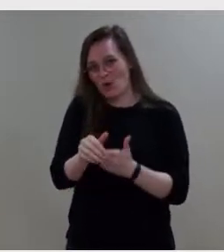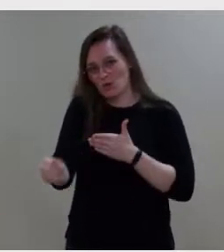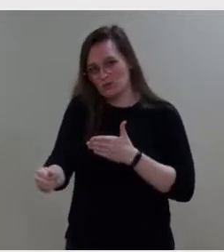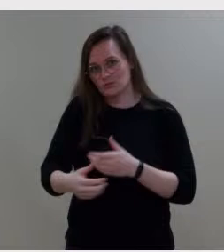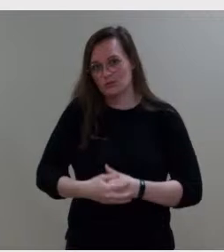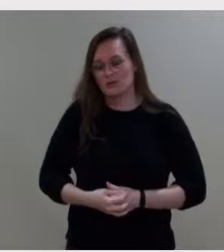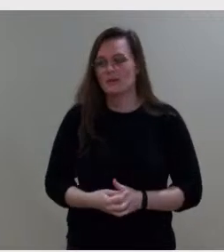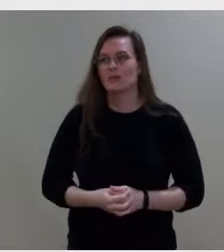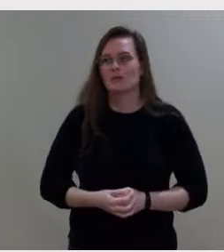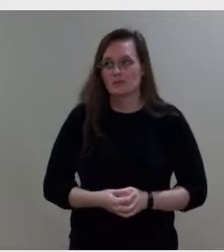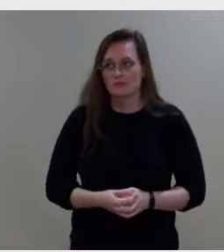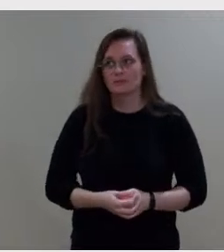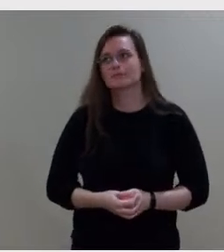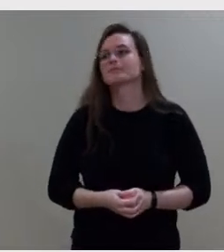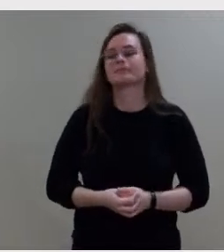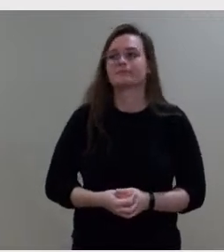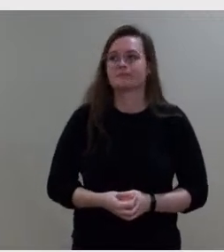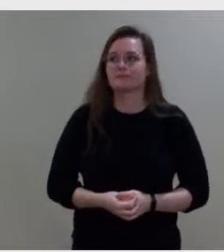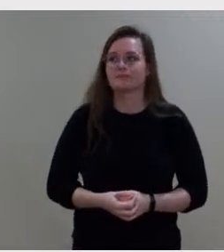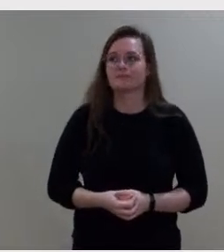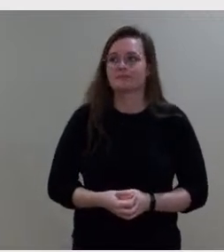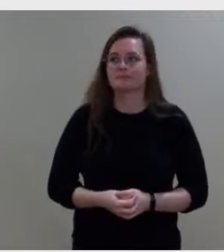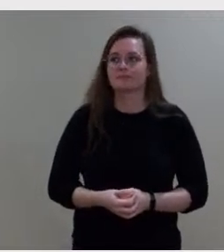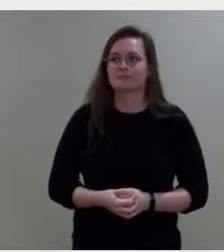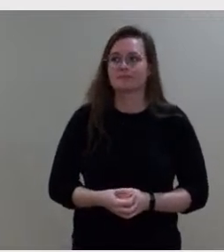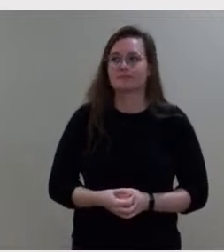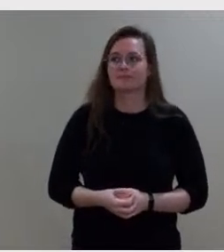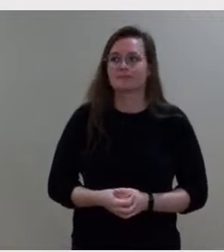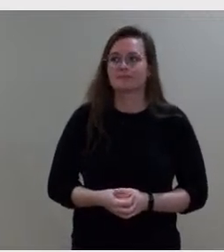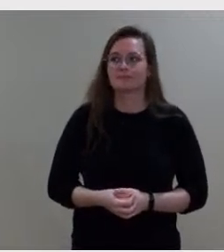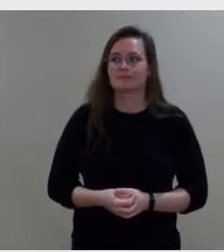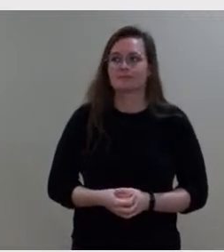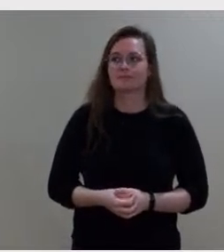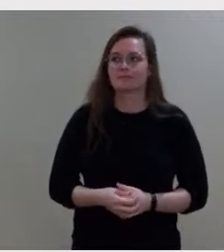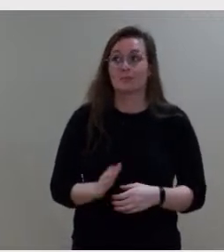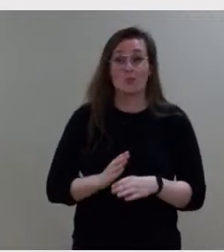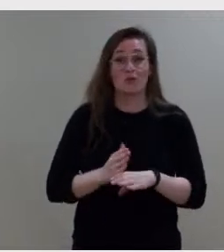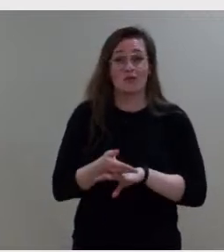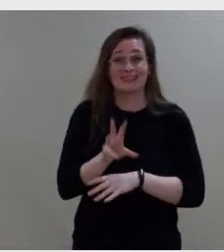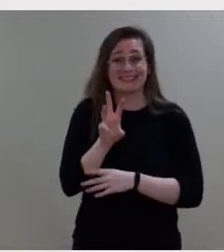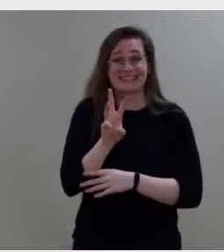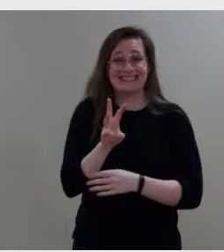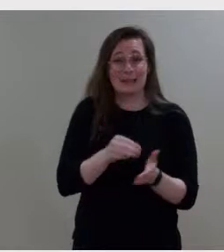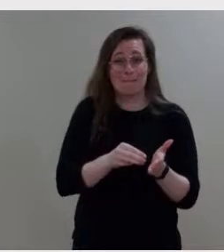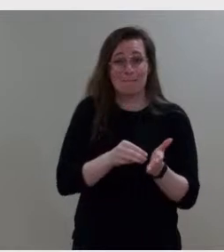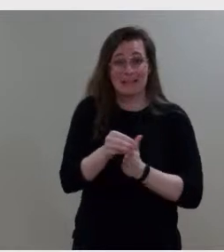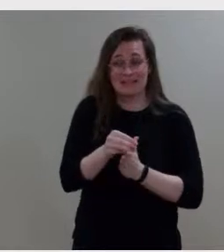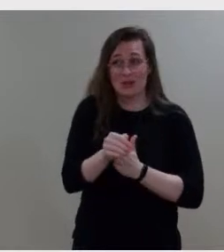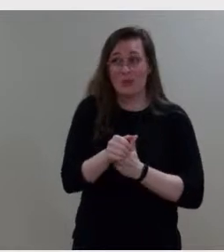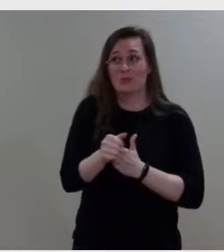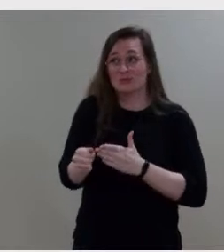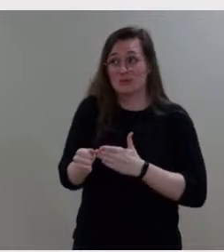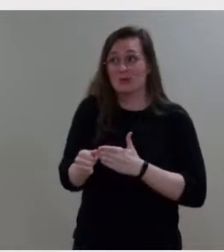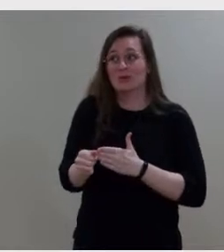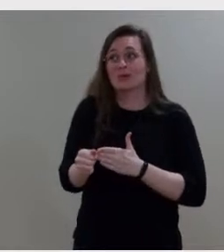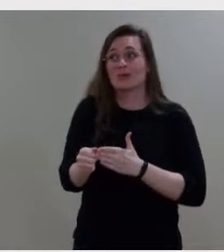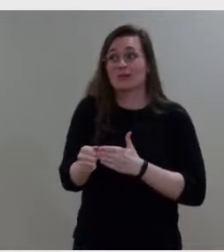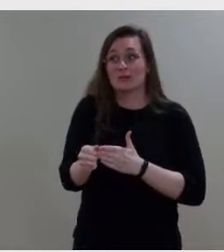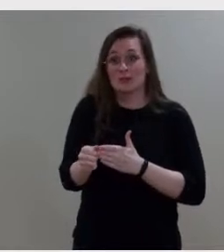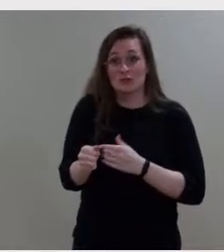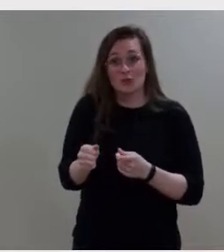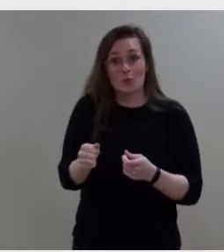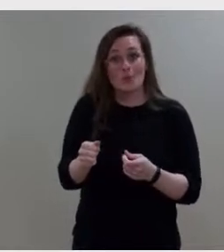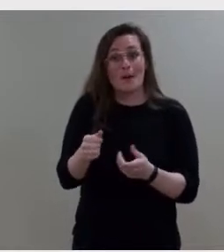As well, there's more than $6 million where we've made assumptions on receiving provincial or federal grants, either